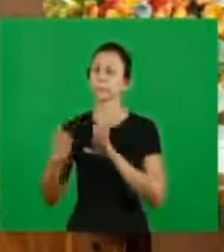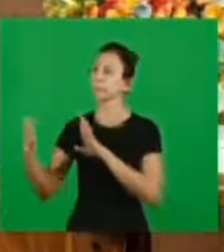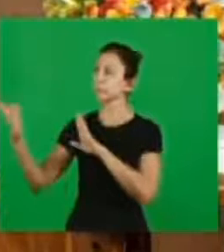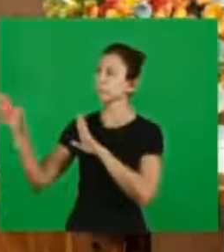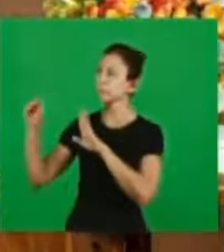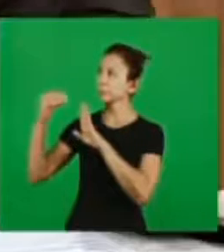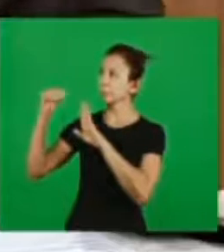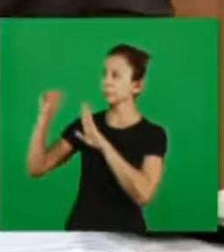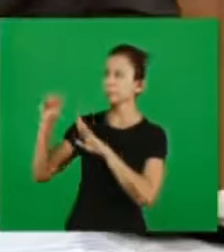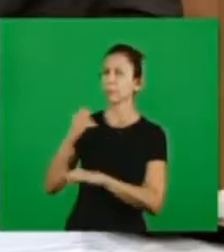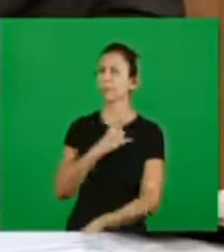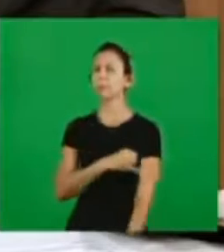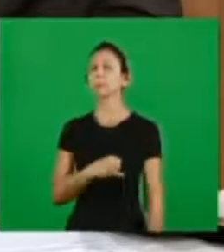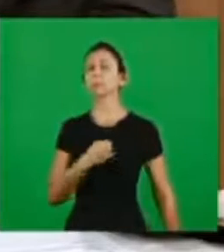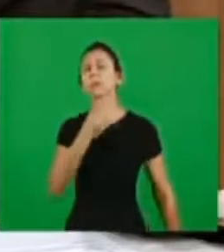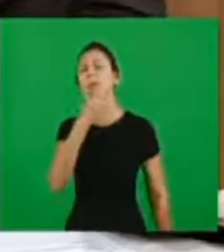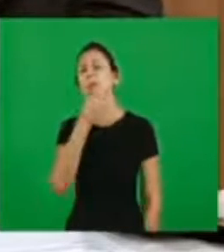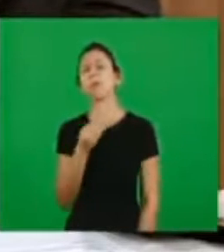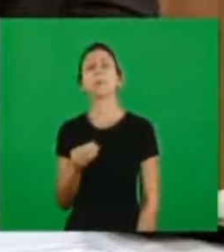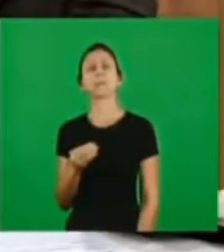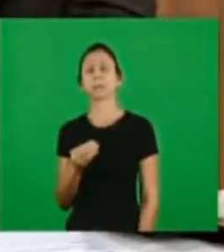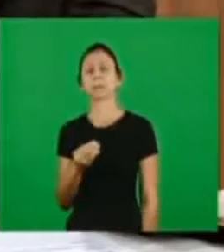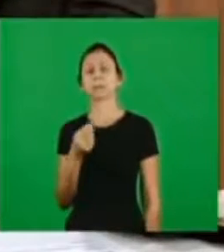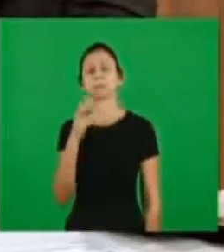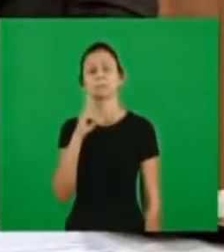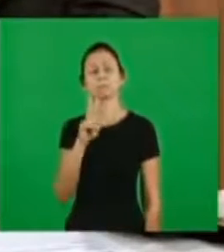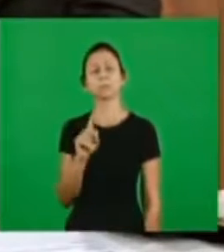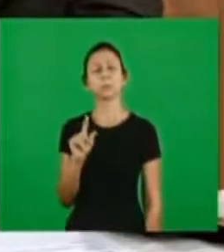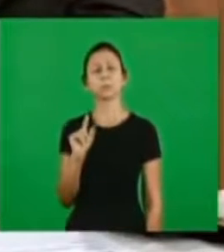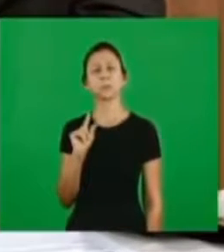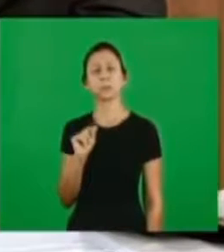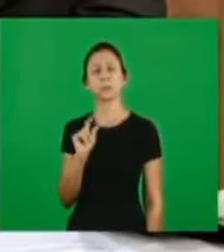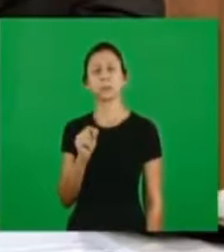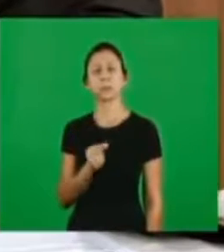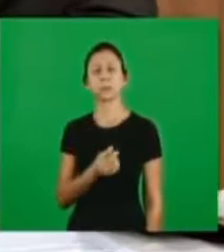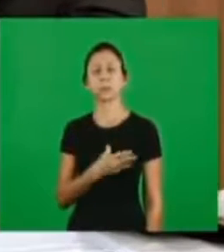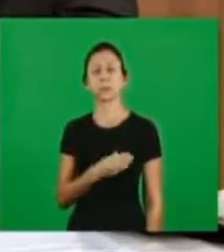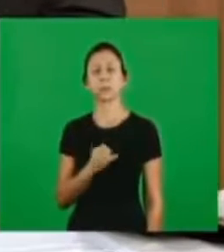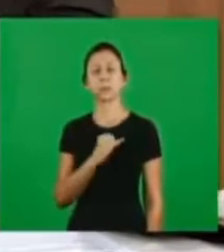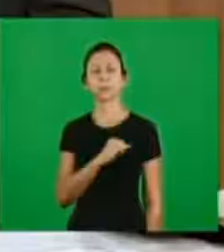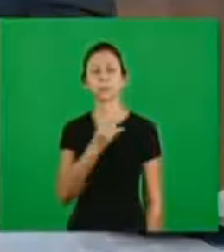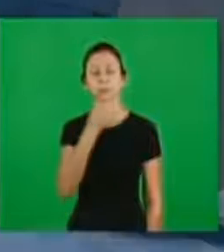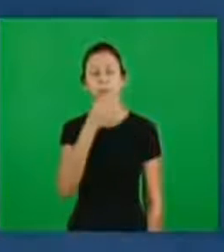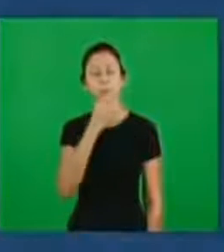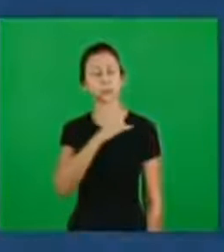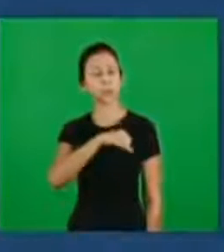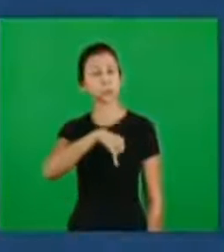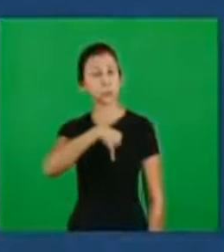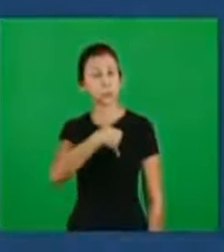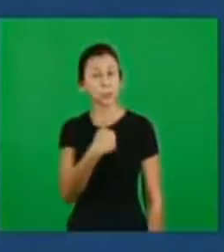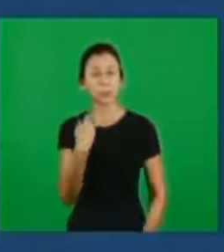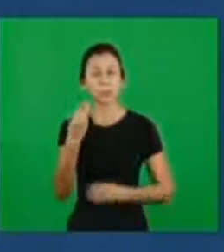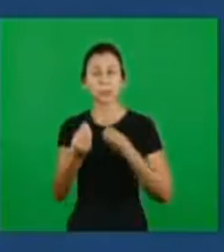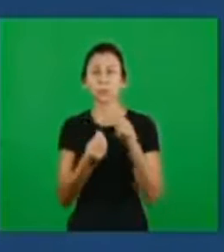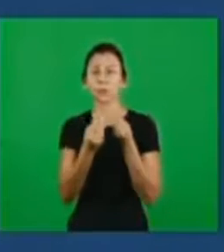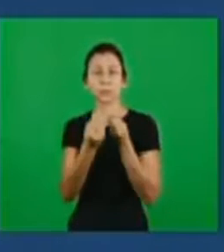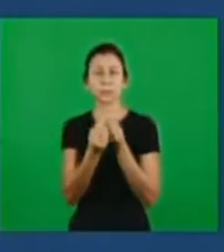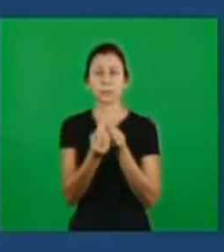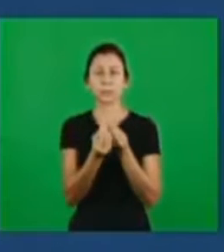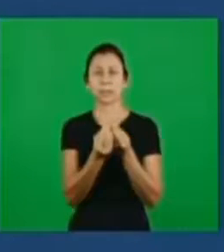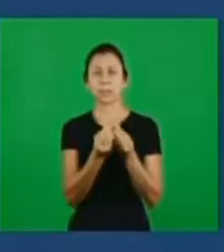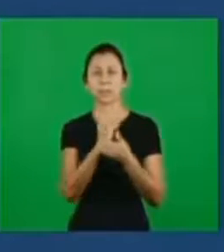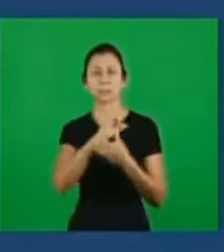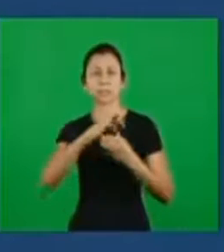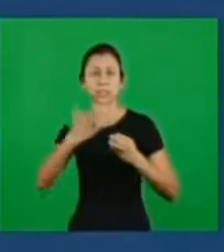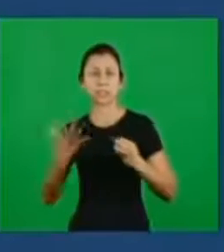today. So the question was, in the vision of John, what was the position that John describes the Lord